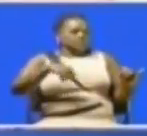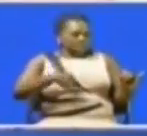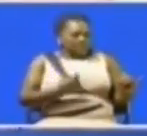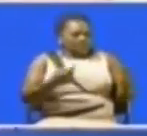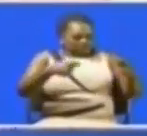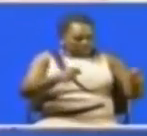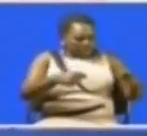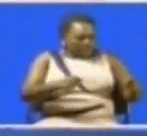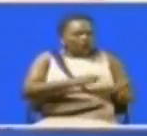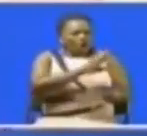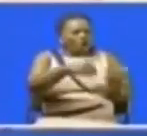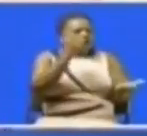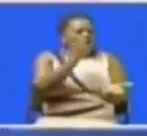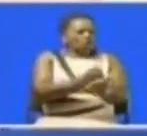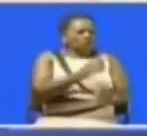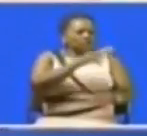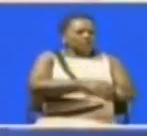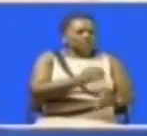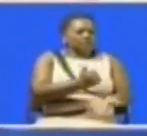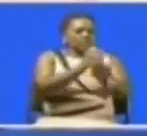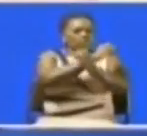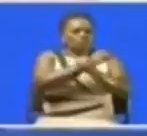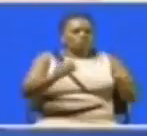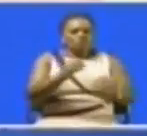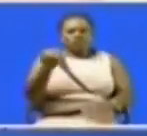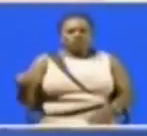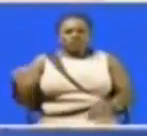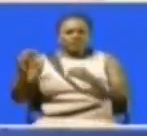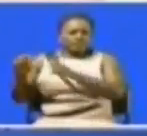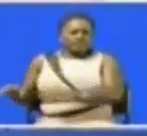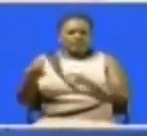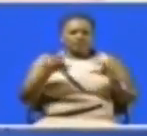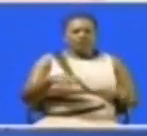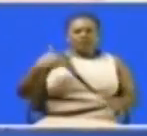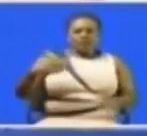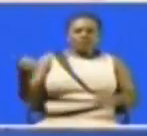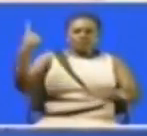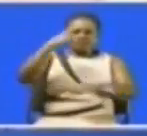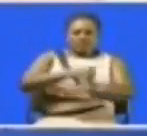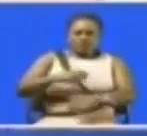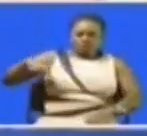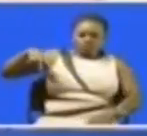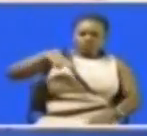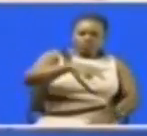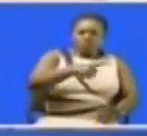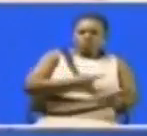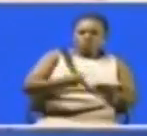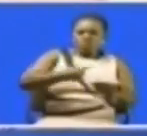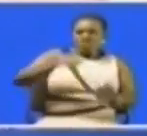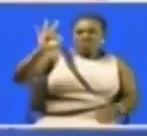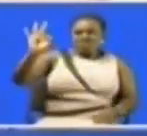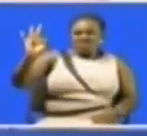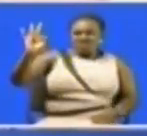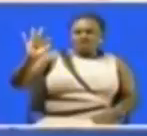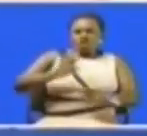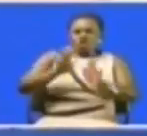tunangangana, kila ofisi tunaenda hatusaidiwi. Tumehangaika na watoto vile wako hivi, kila siku tuko kwa barabara for 3 good weeks.